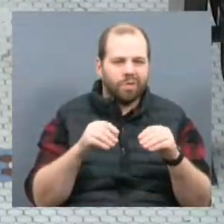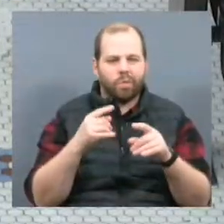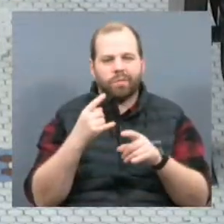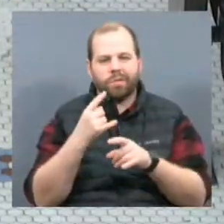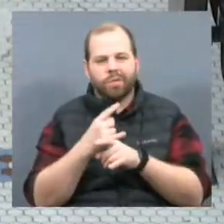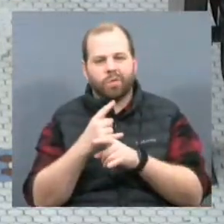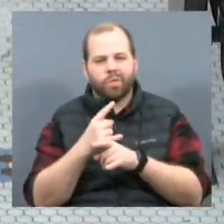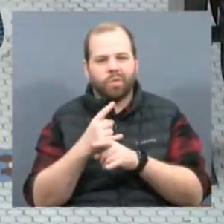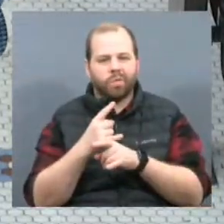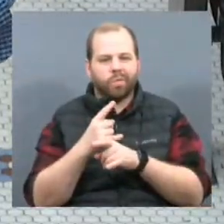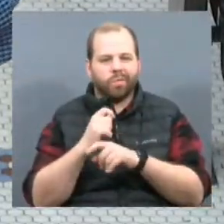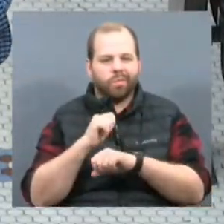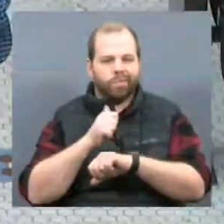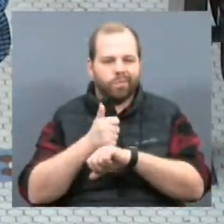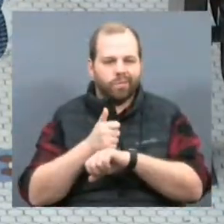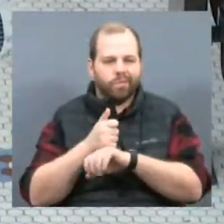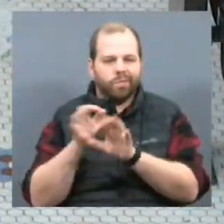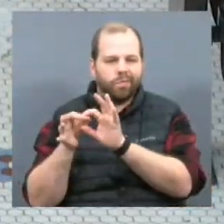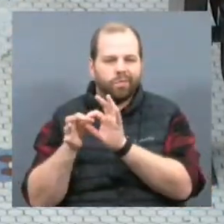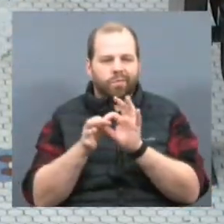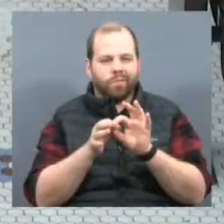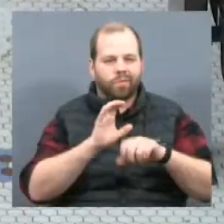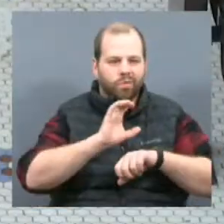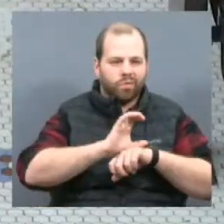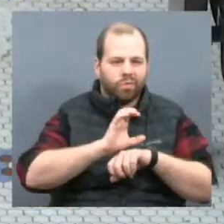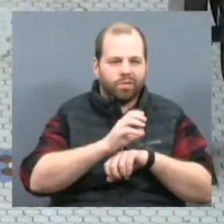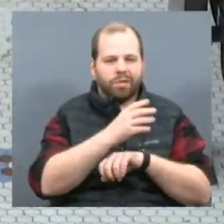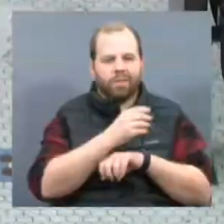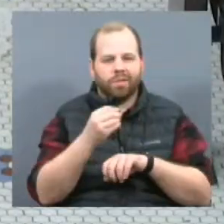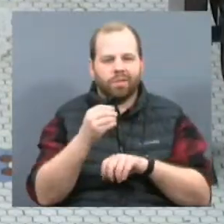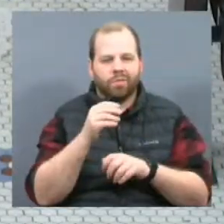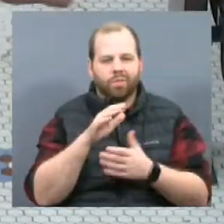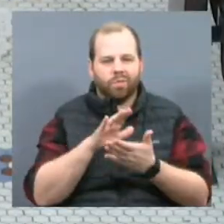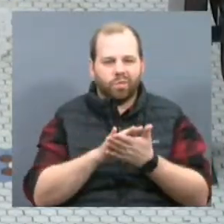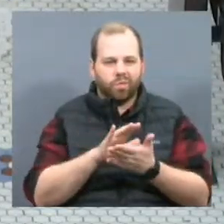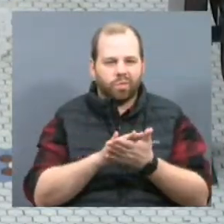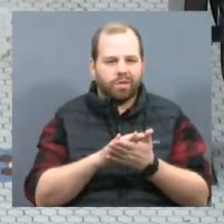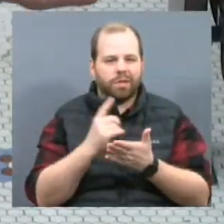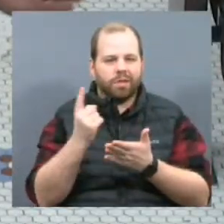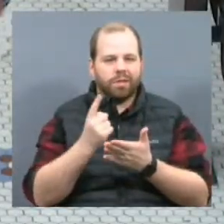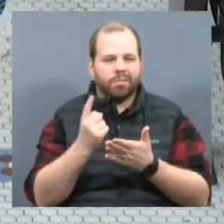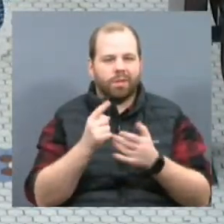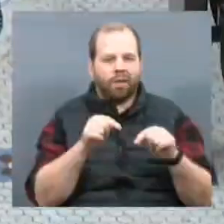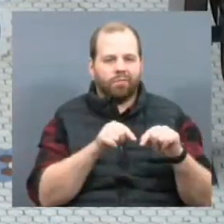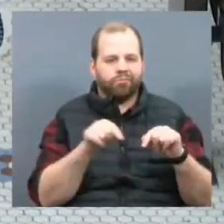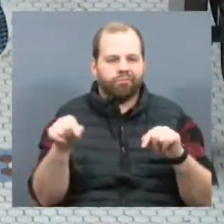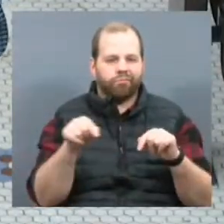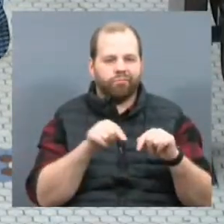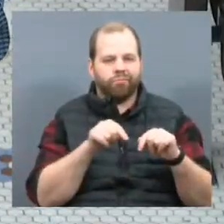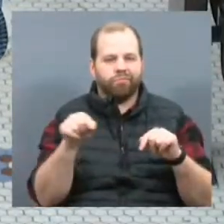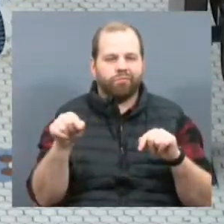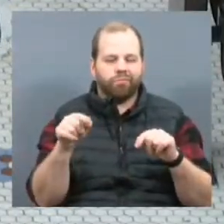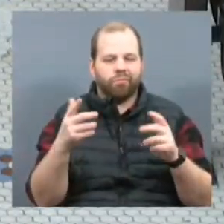can be in conjunction with churches and schools. Some sort of footage limitation. I understand it to